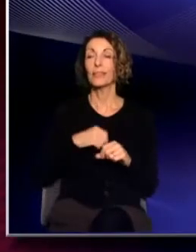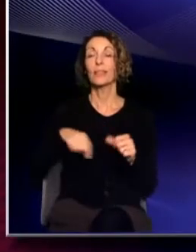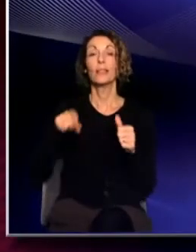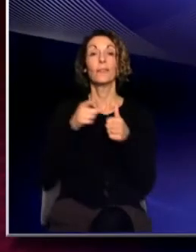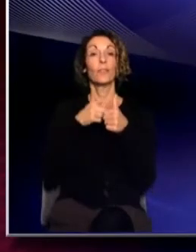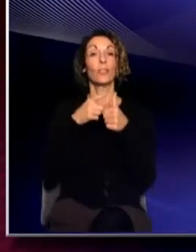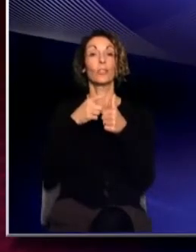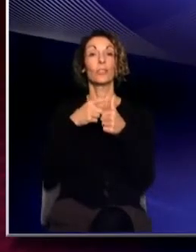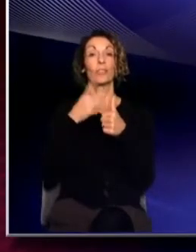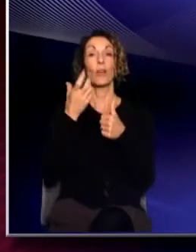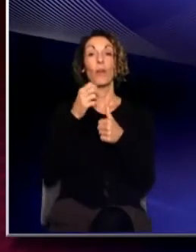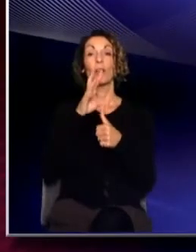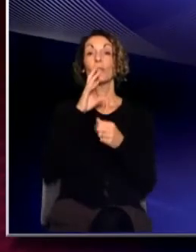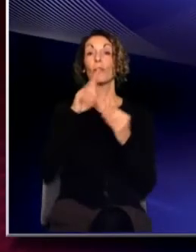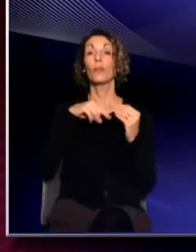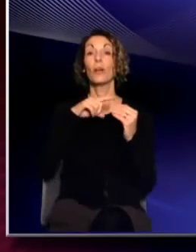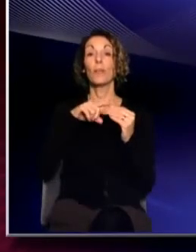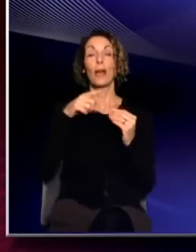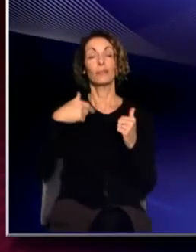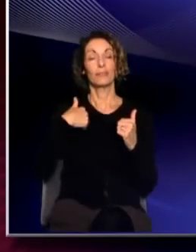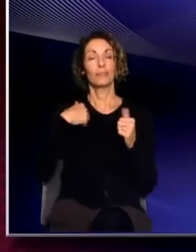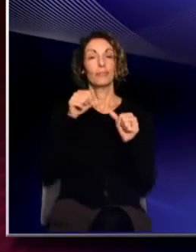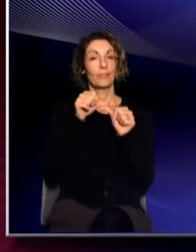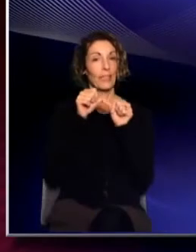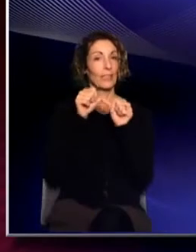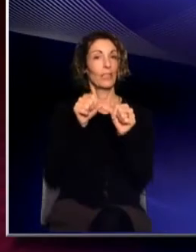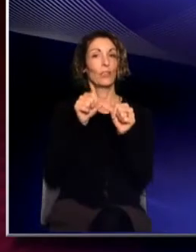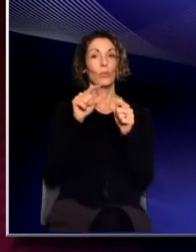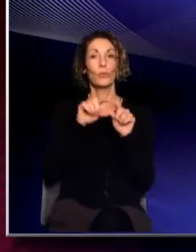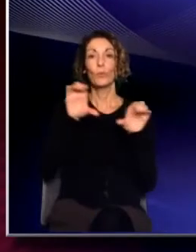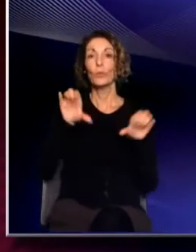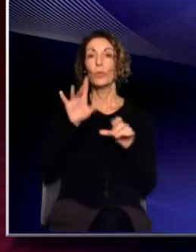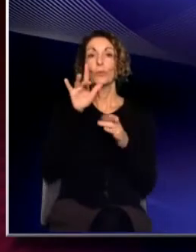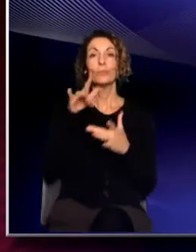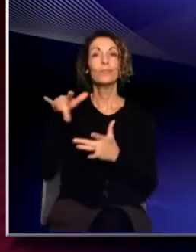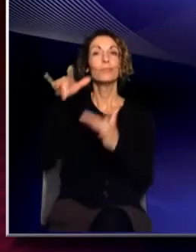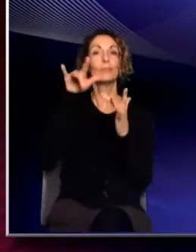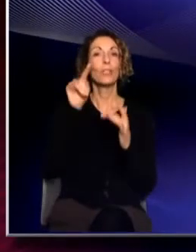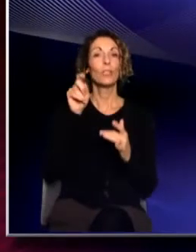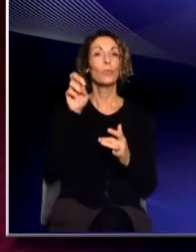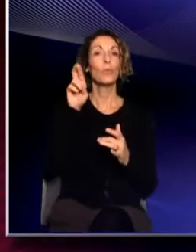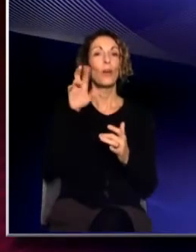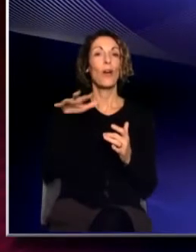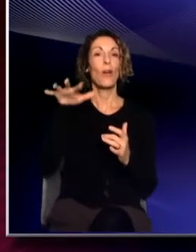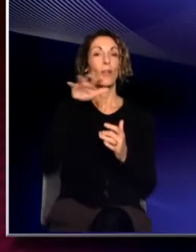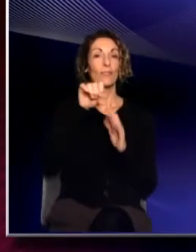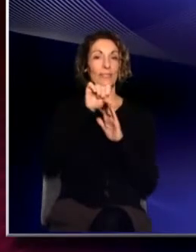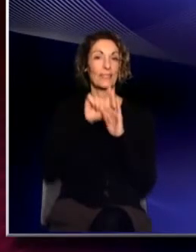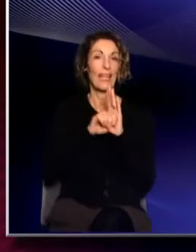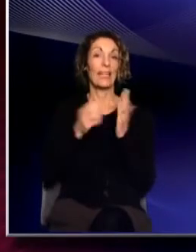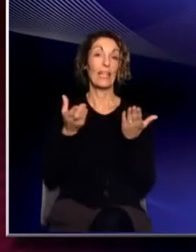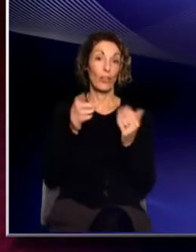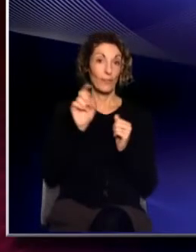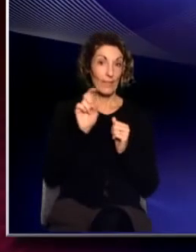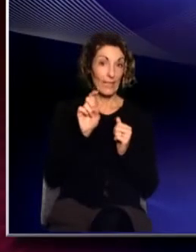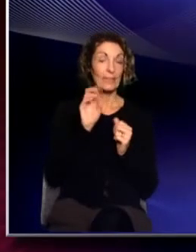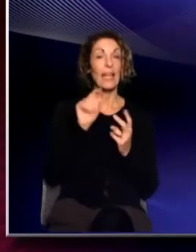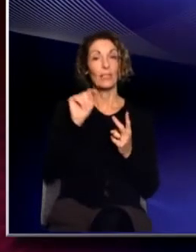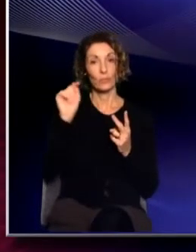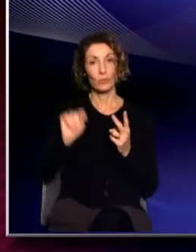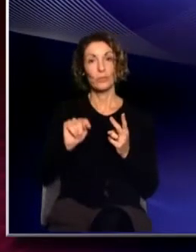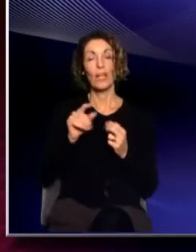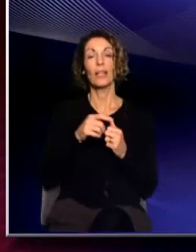I want to touch on is that I continue to do the tour around the state here in Phoenix and in Tucson.